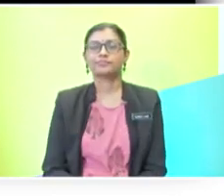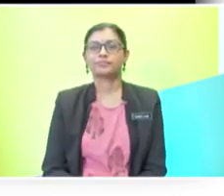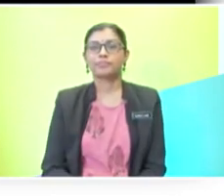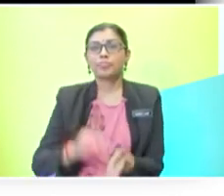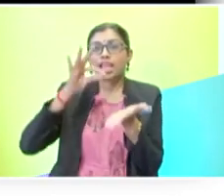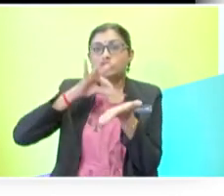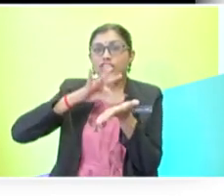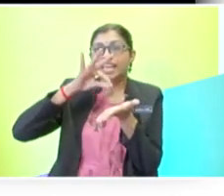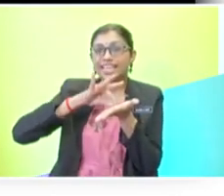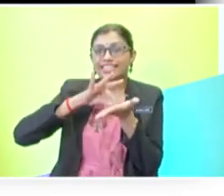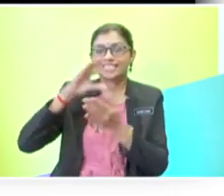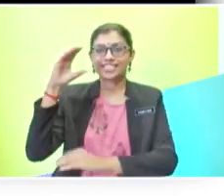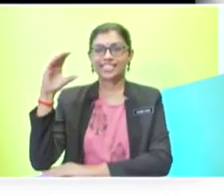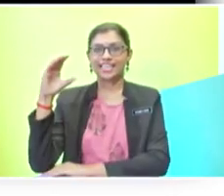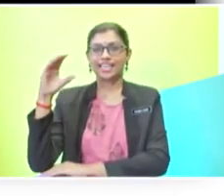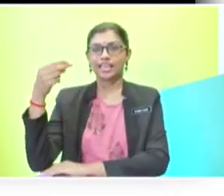Chicken.